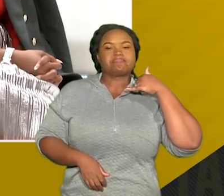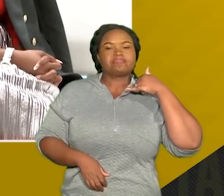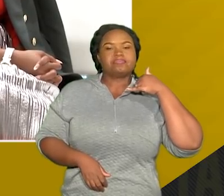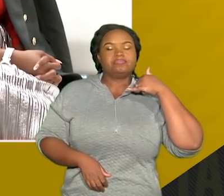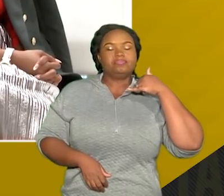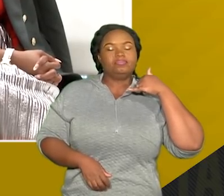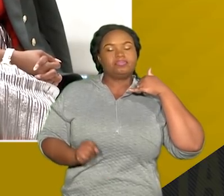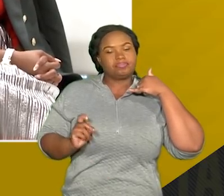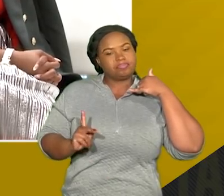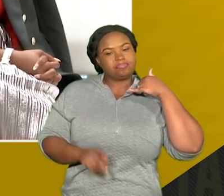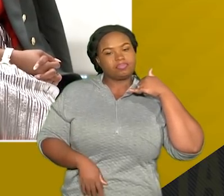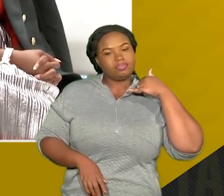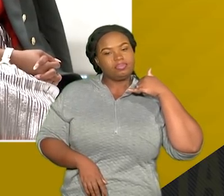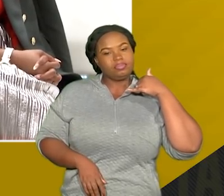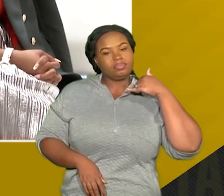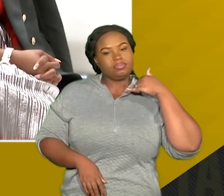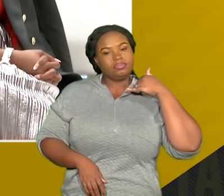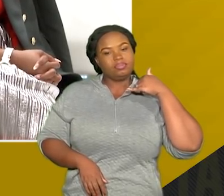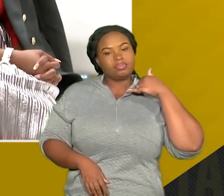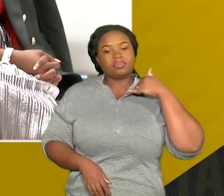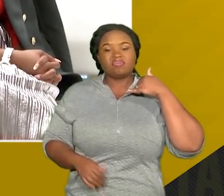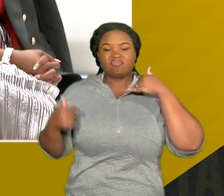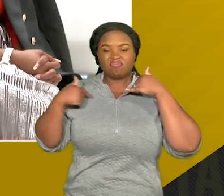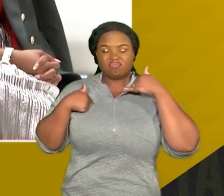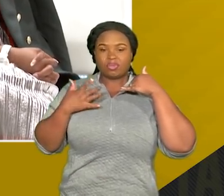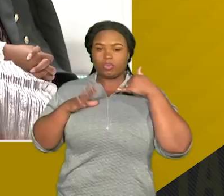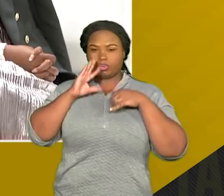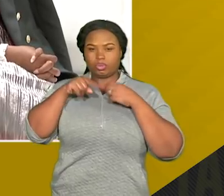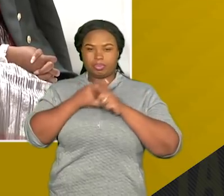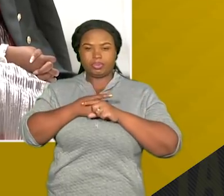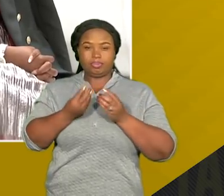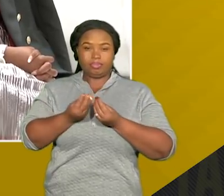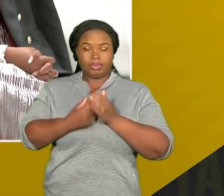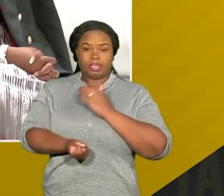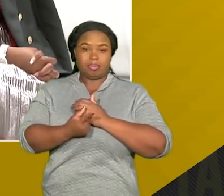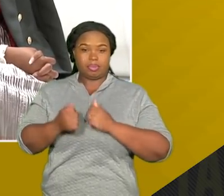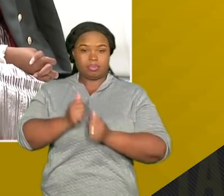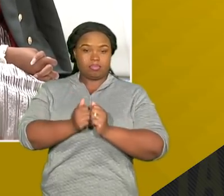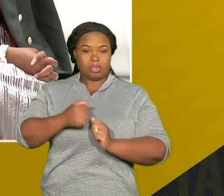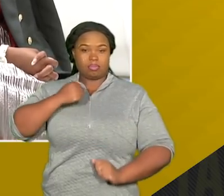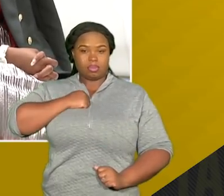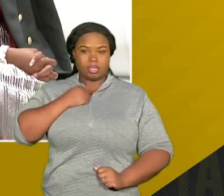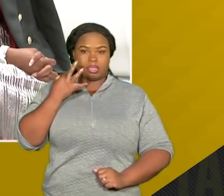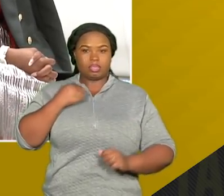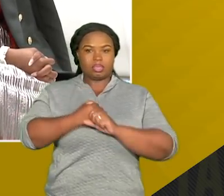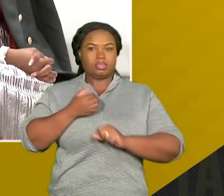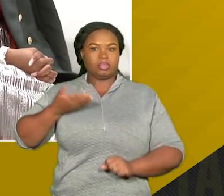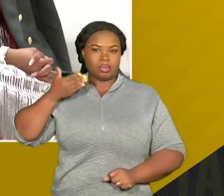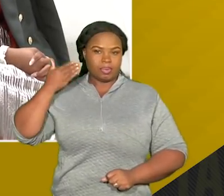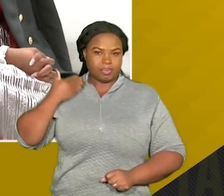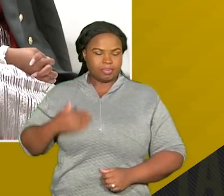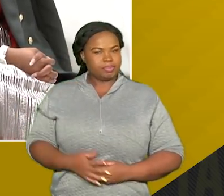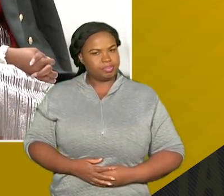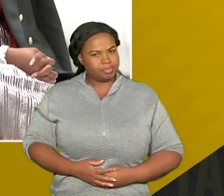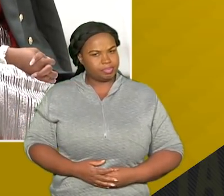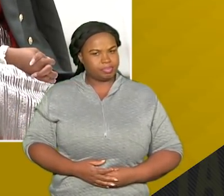I'm good, thank you. Talk to us. So mina ngifuna ukukhuluma about something that happened to my brother 3 years ago. Kwenzakala.